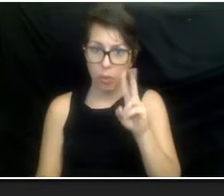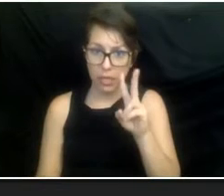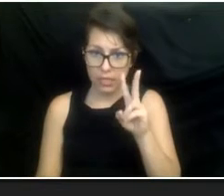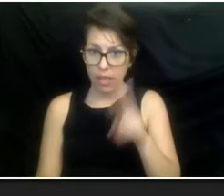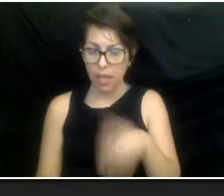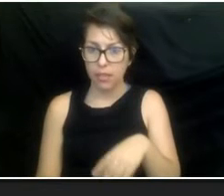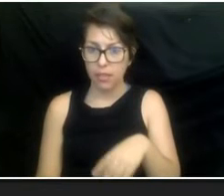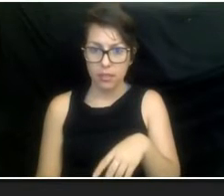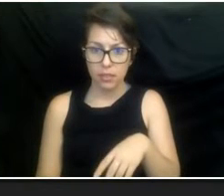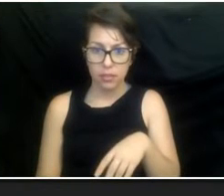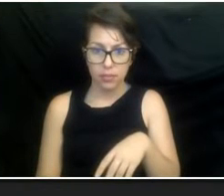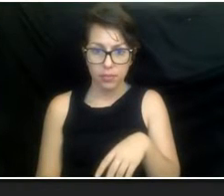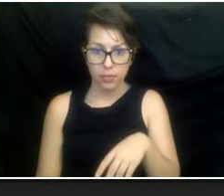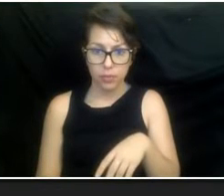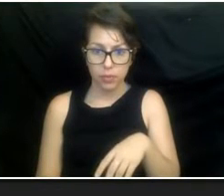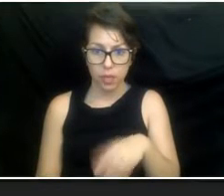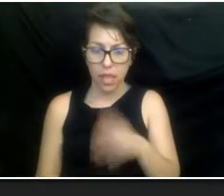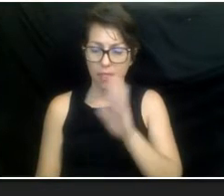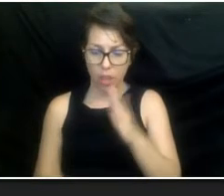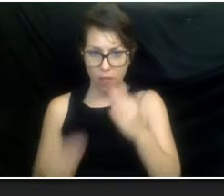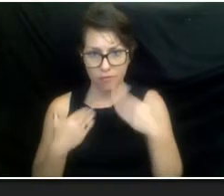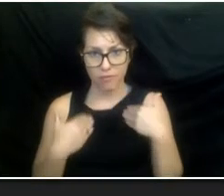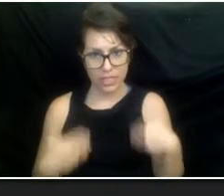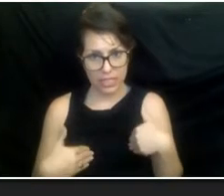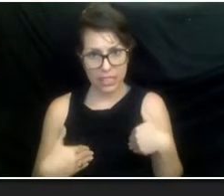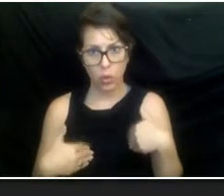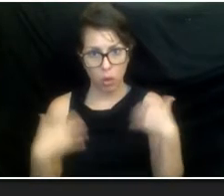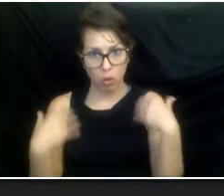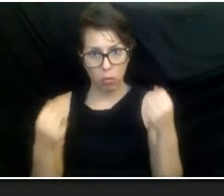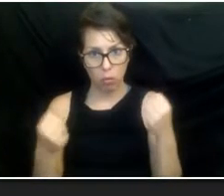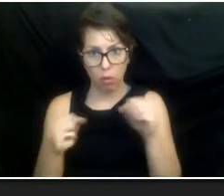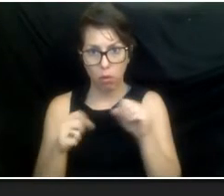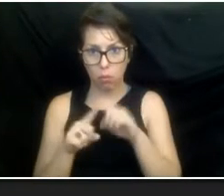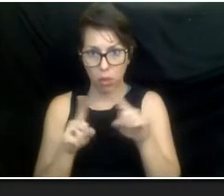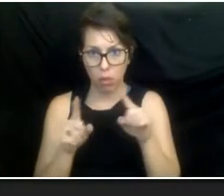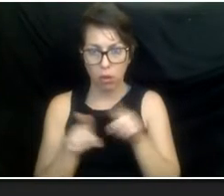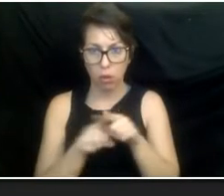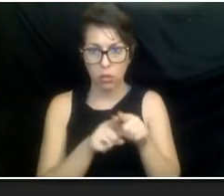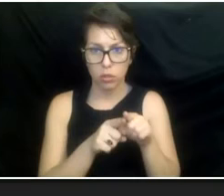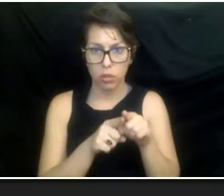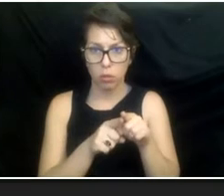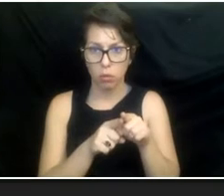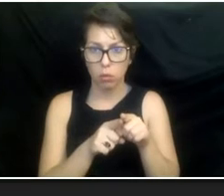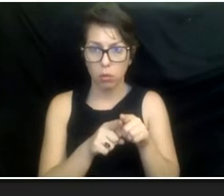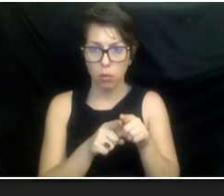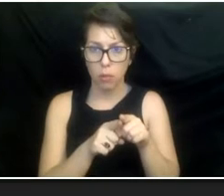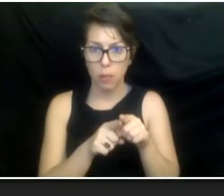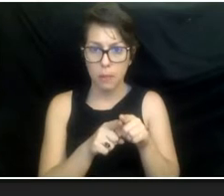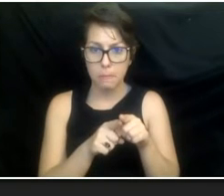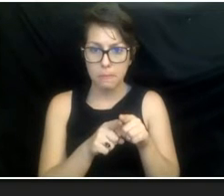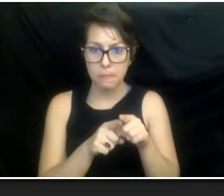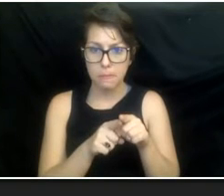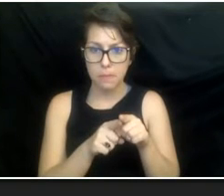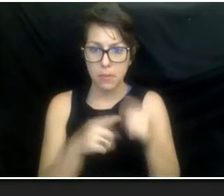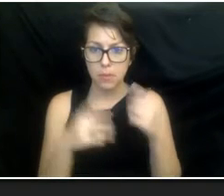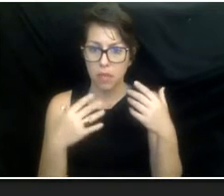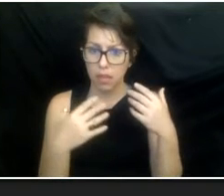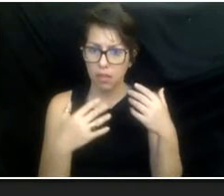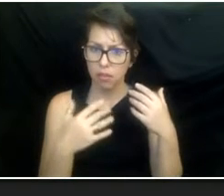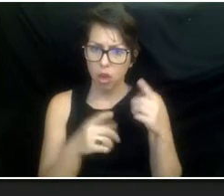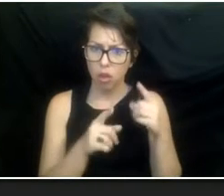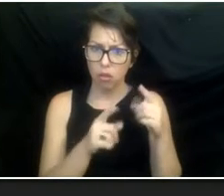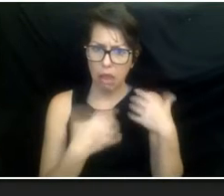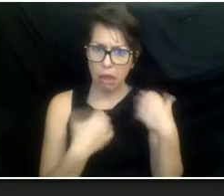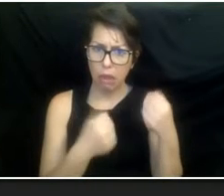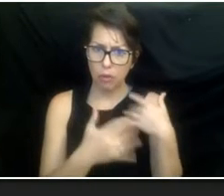and uh we do like to see that NYPD response more faster because um I think we haven't se any change uh